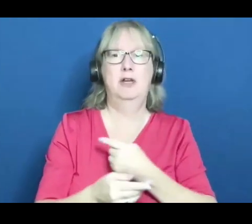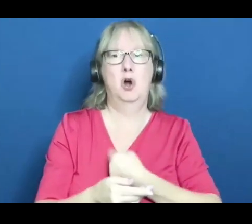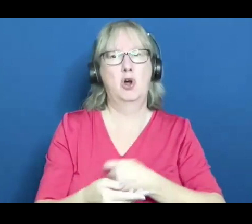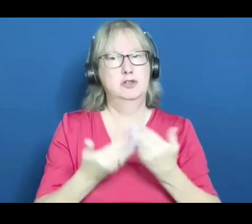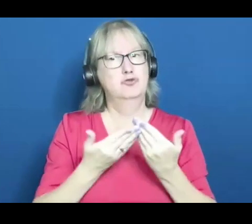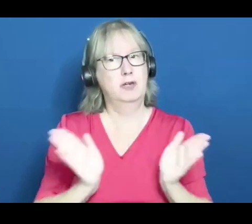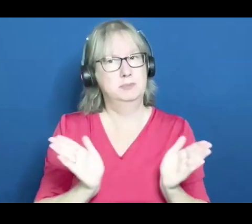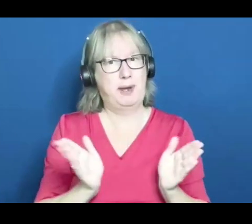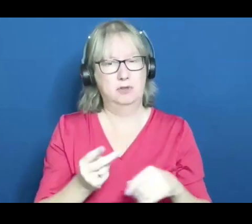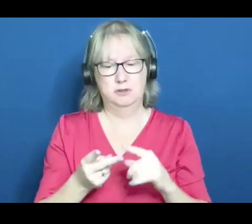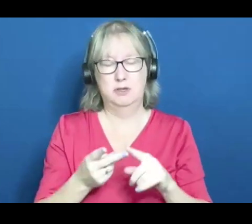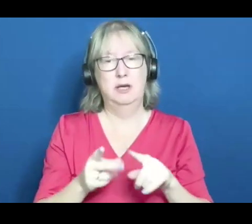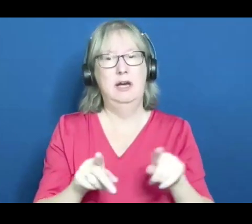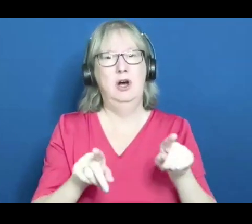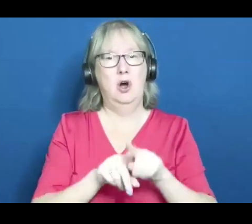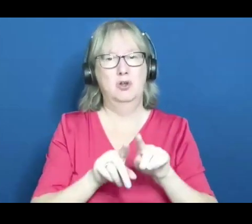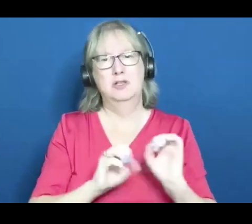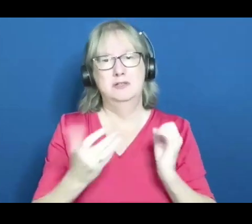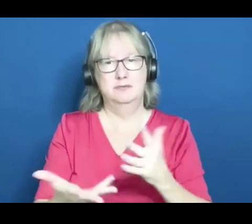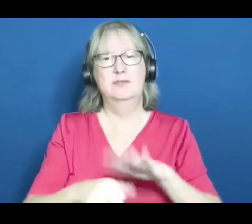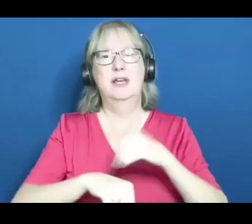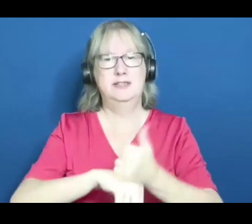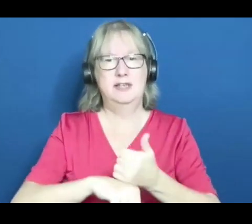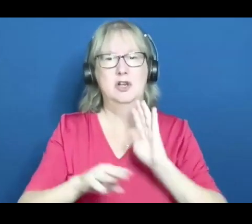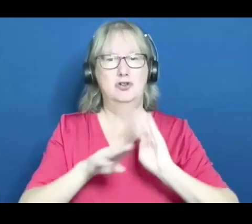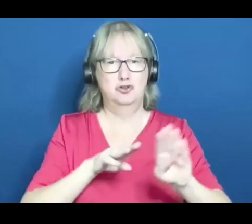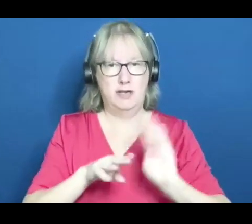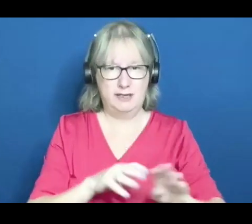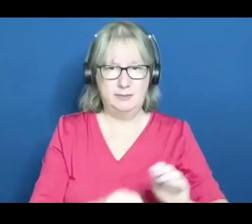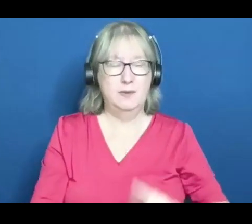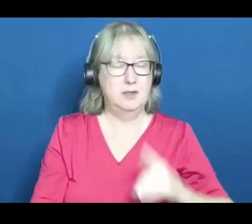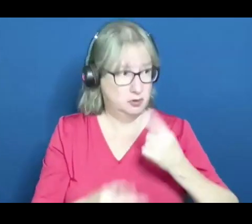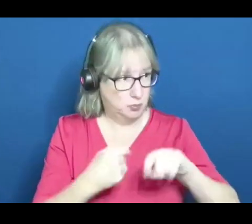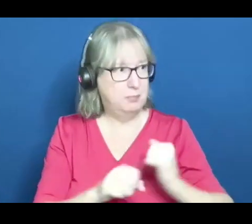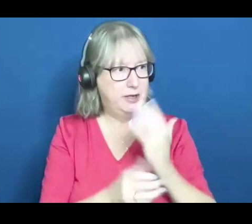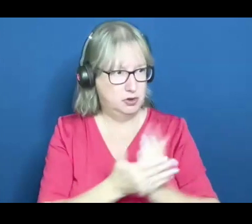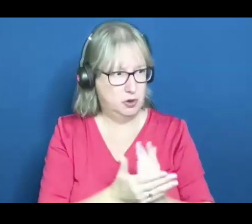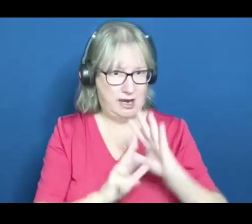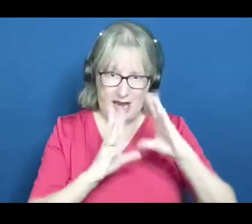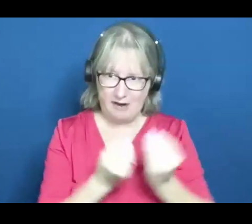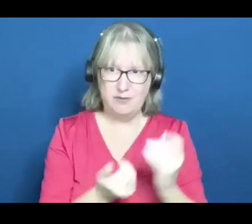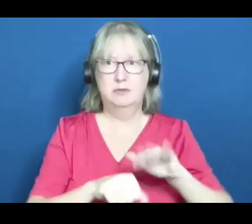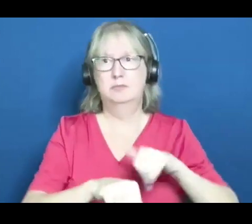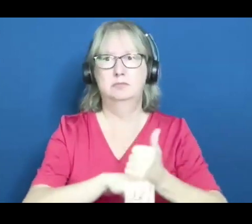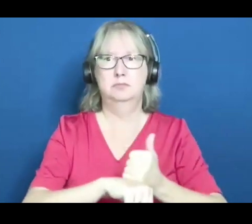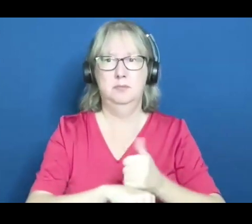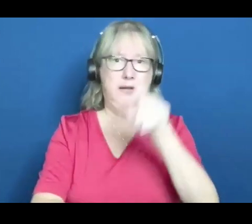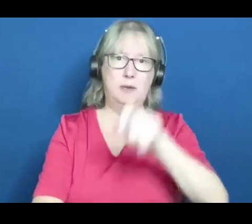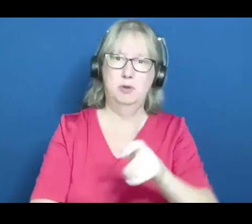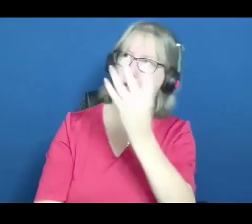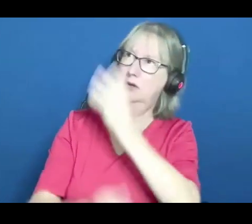will include delivery, installation and training, so we'll set up and make sure everything's fine-tuned and trained on for the